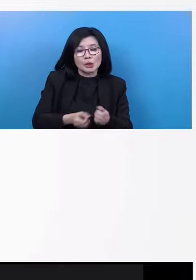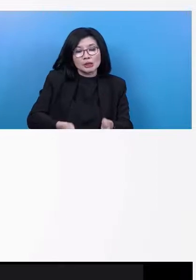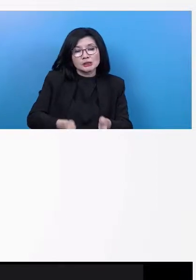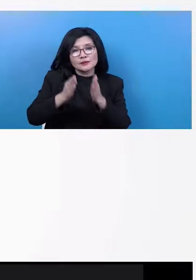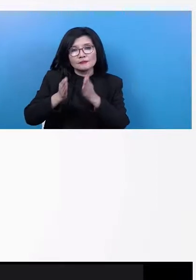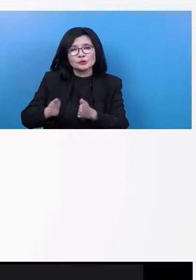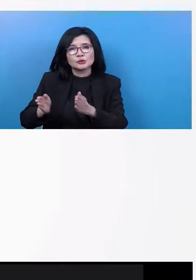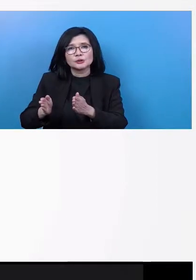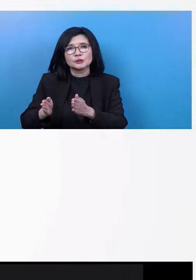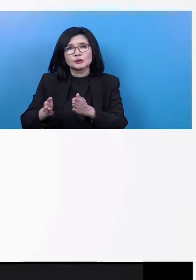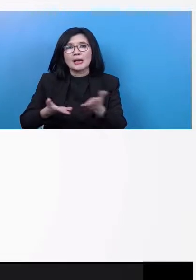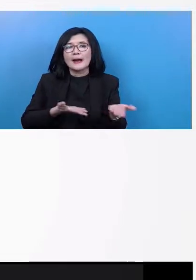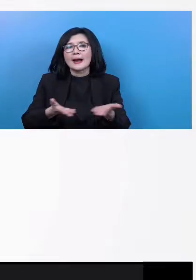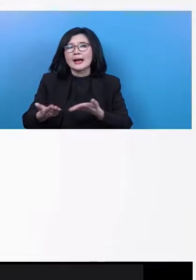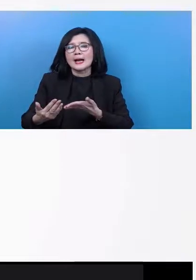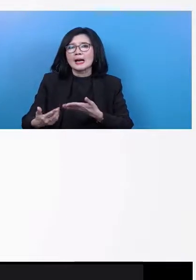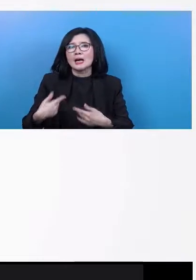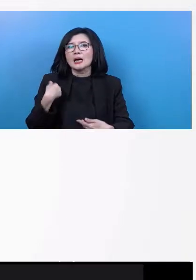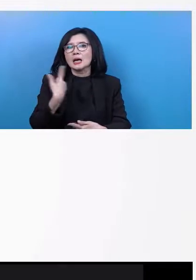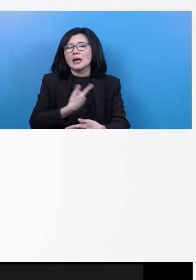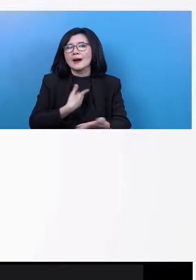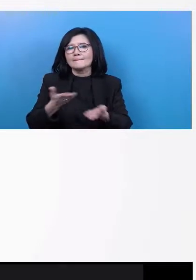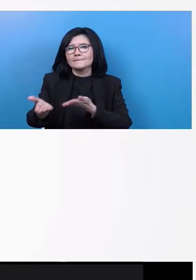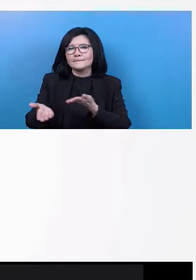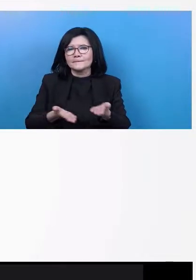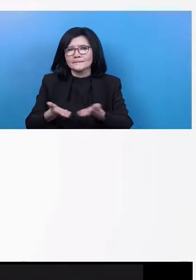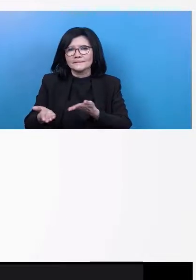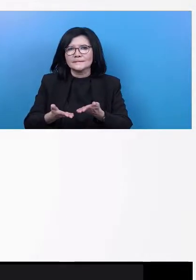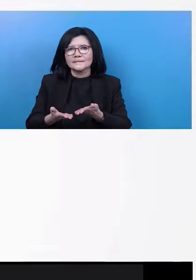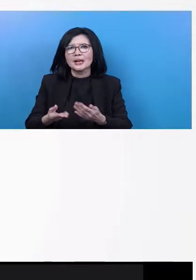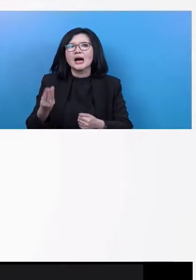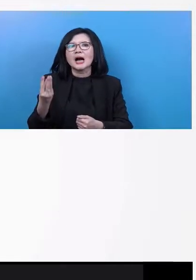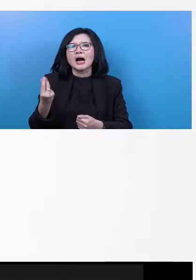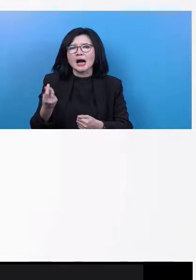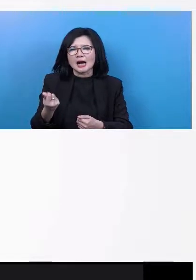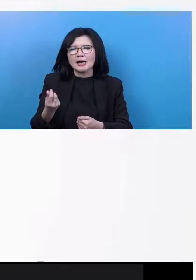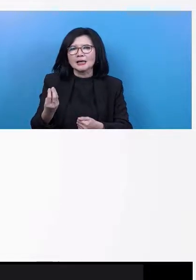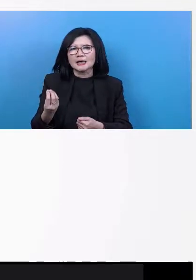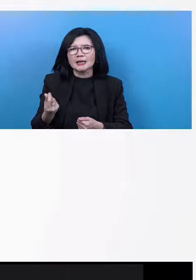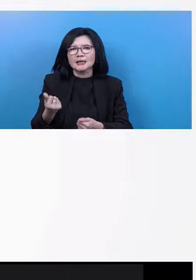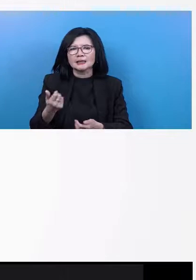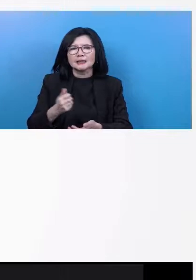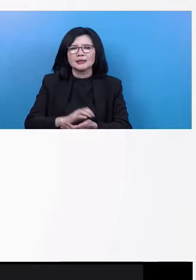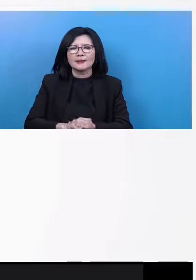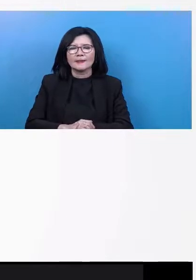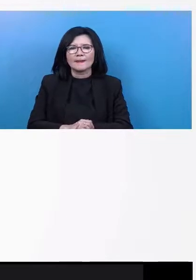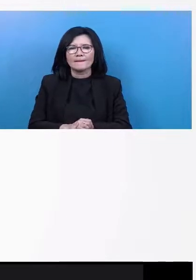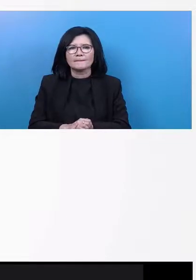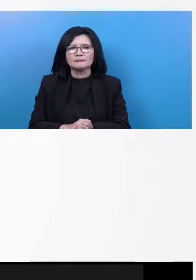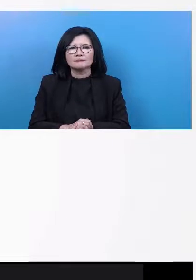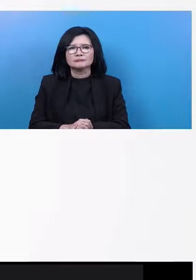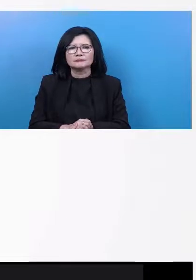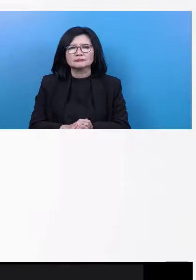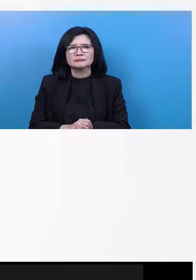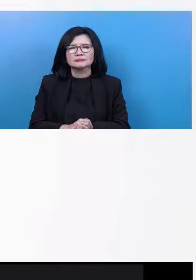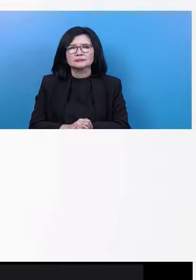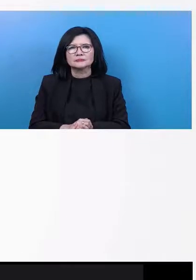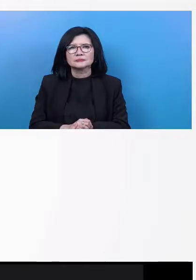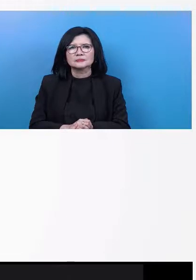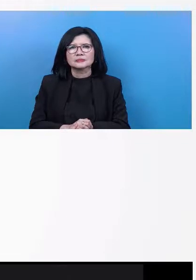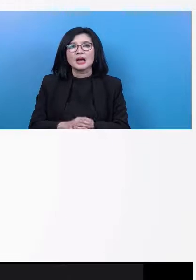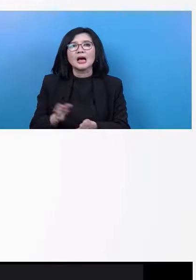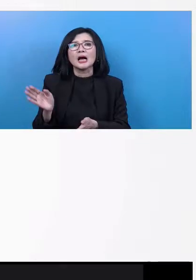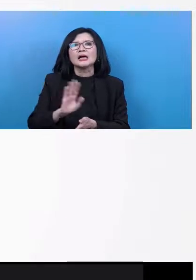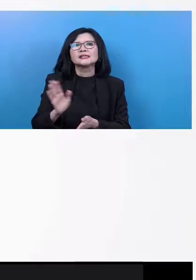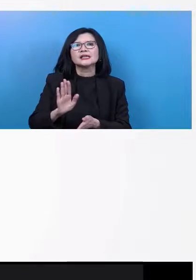the current crisis rather than just sake of pleasing the people. We have